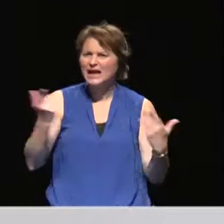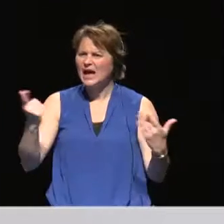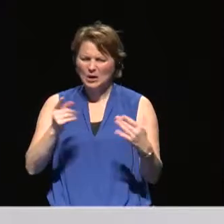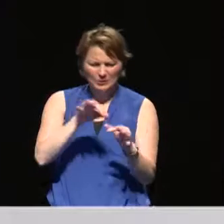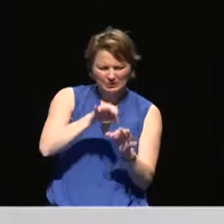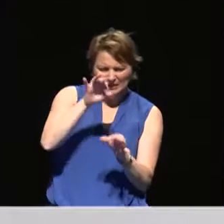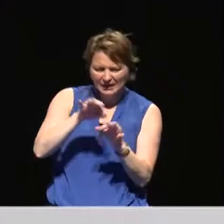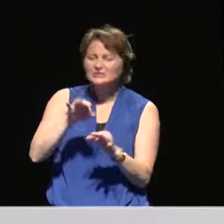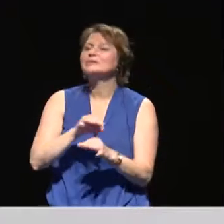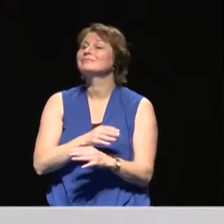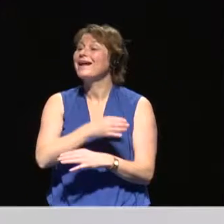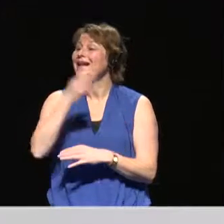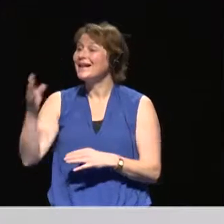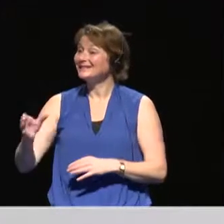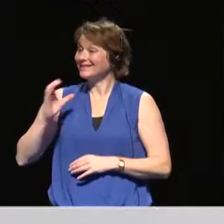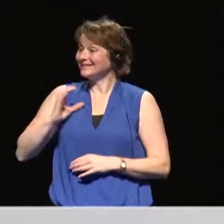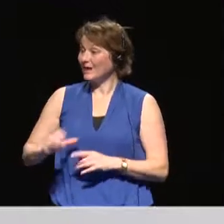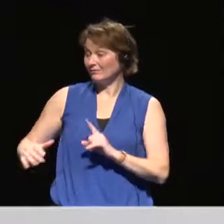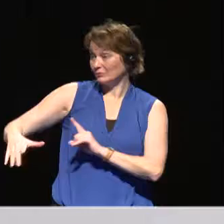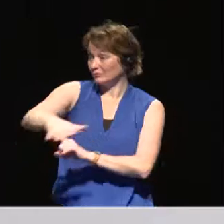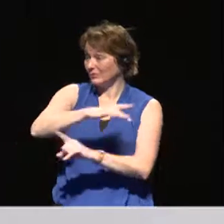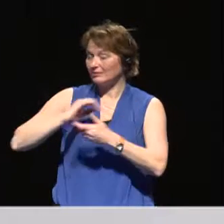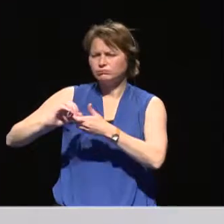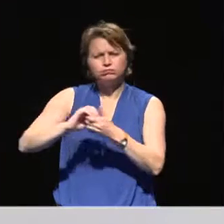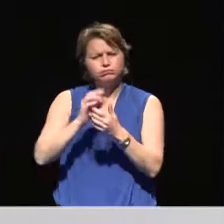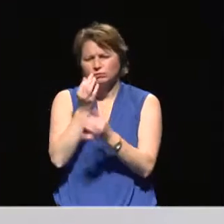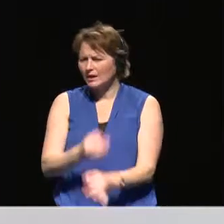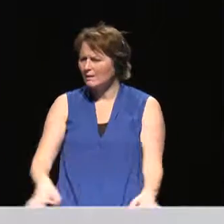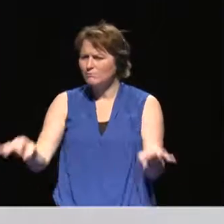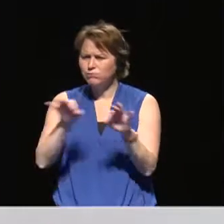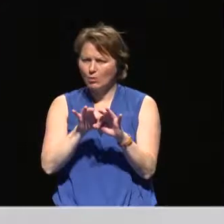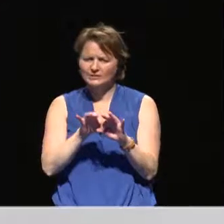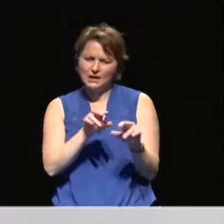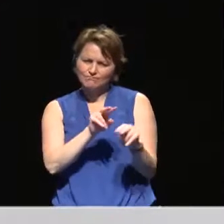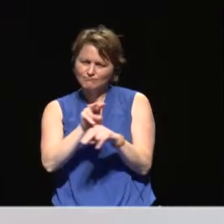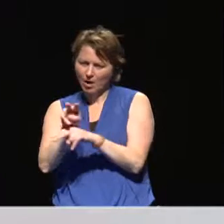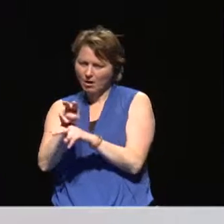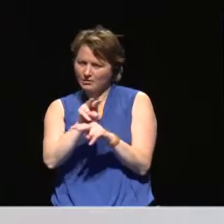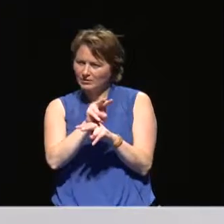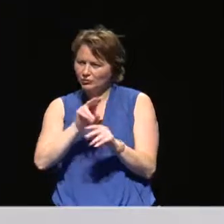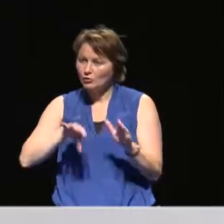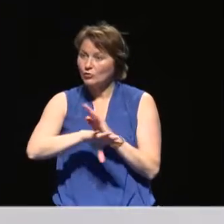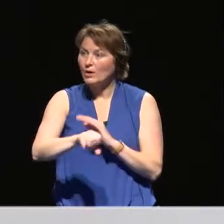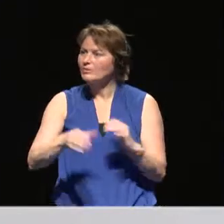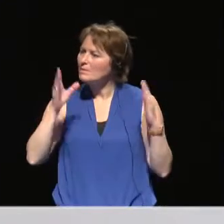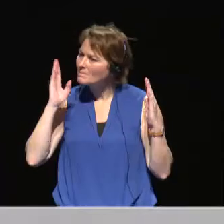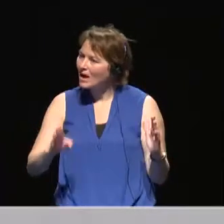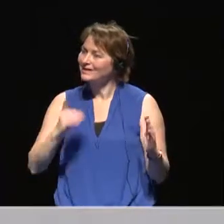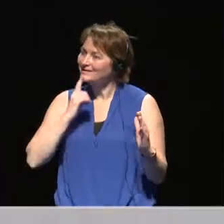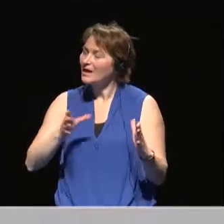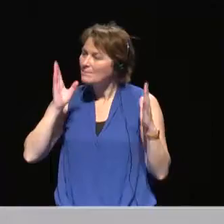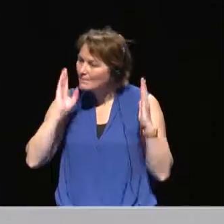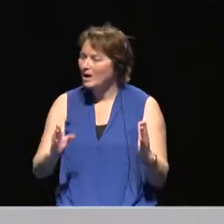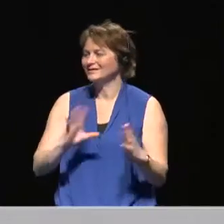civil society organizations play a very important role in monitoring corruption. That's why I think we have to insist on the protection of whistleblowers, for